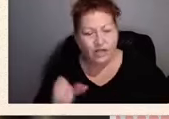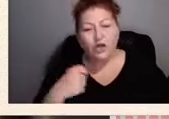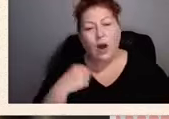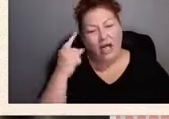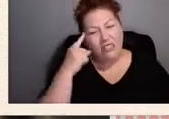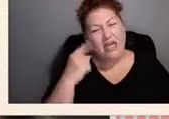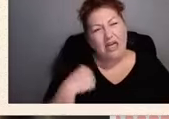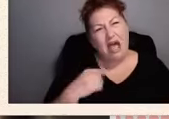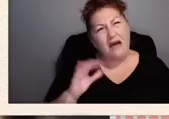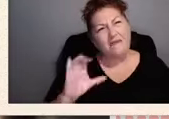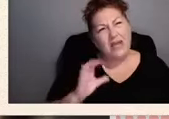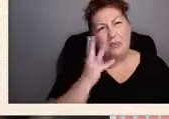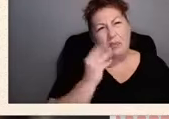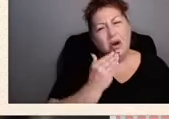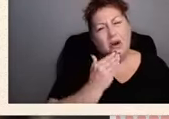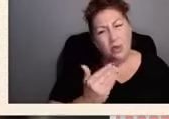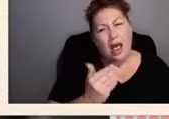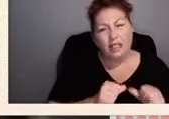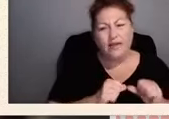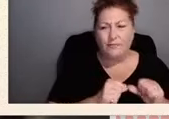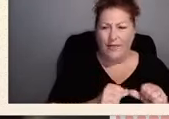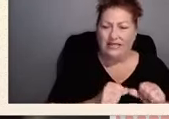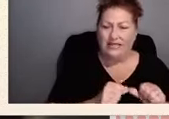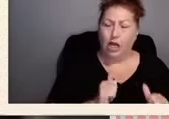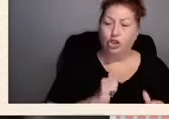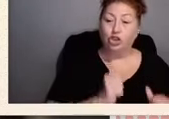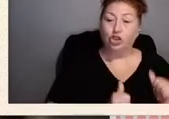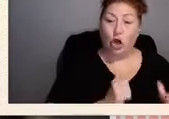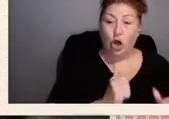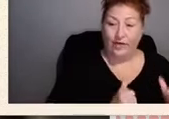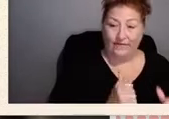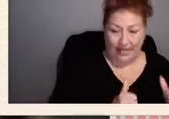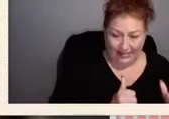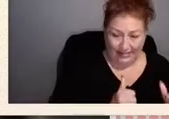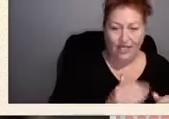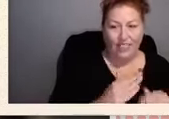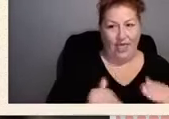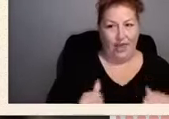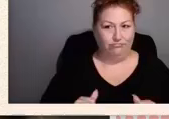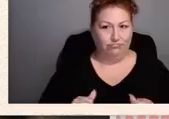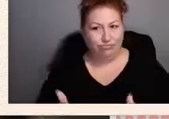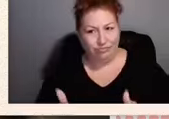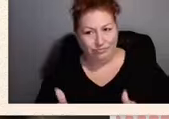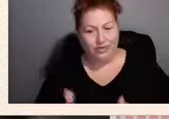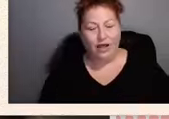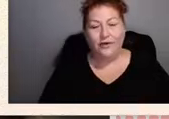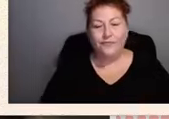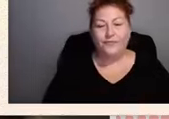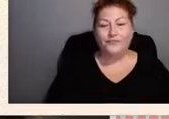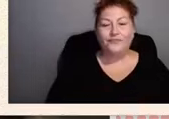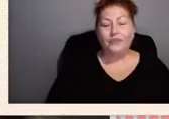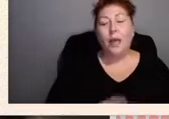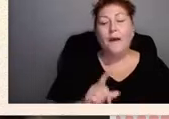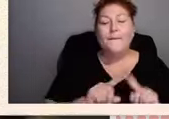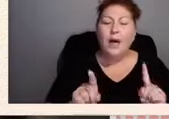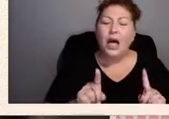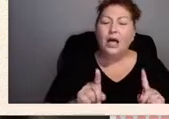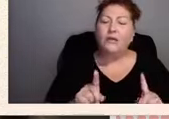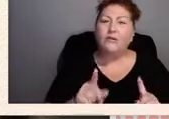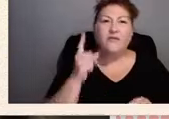the assertiveness line. Um, but as far as speaking